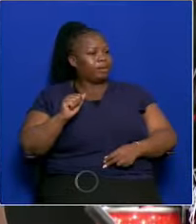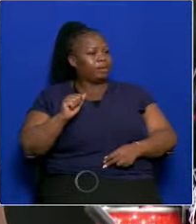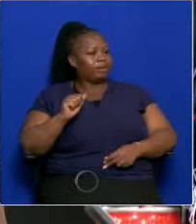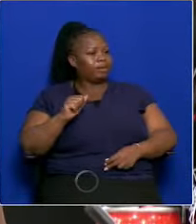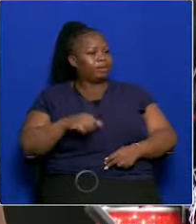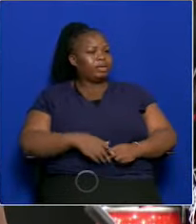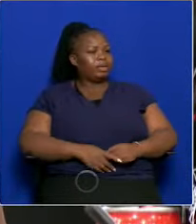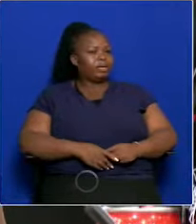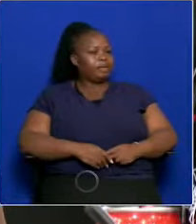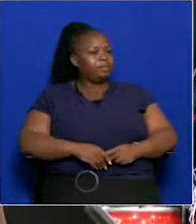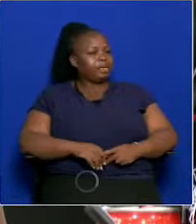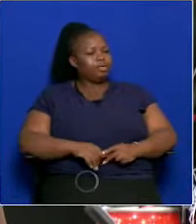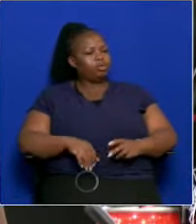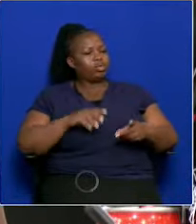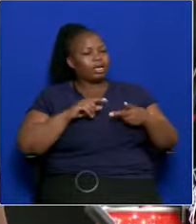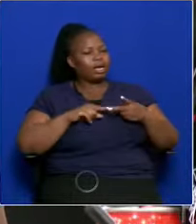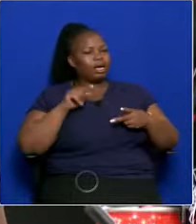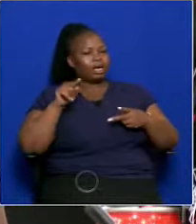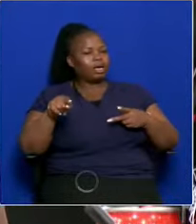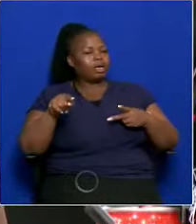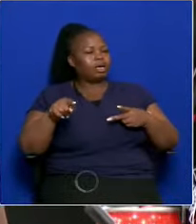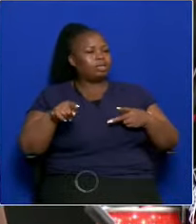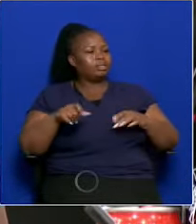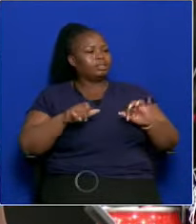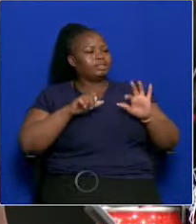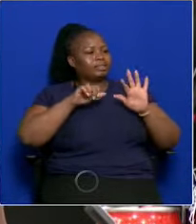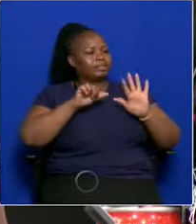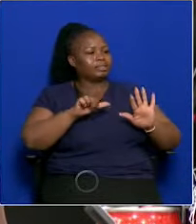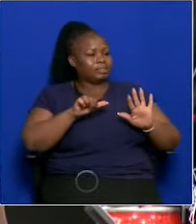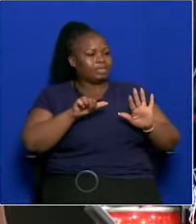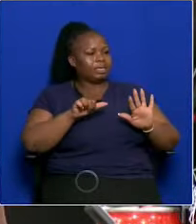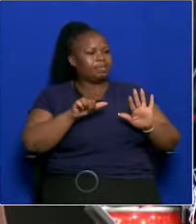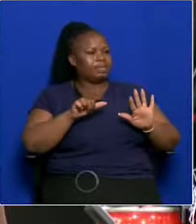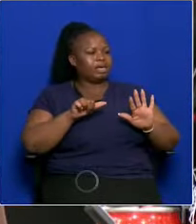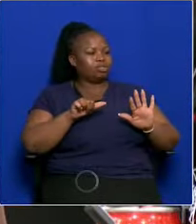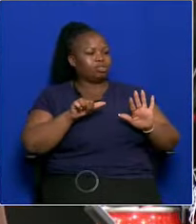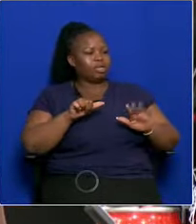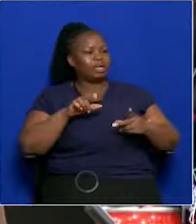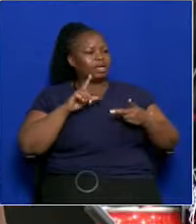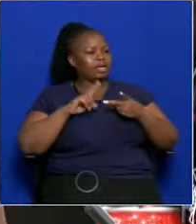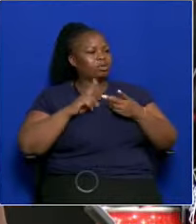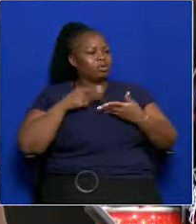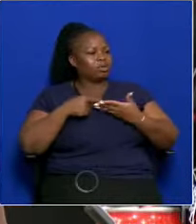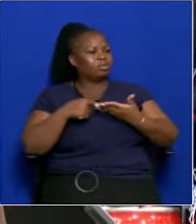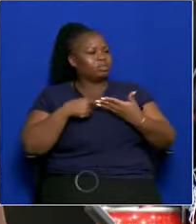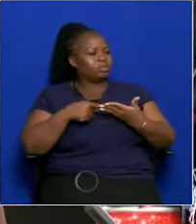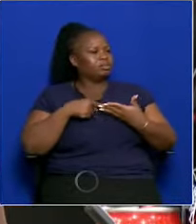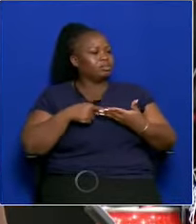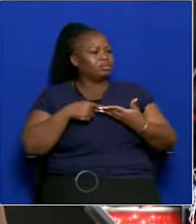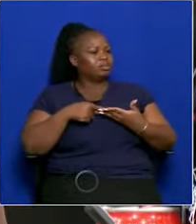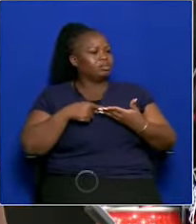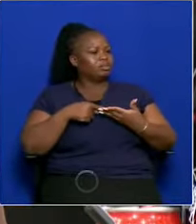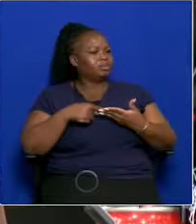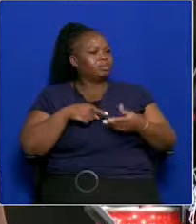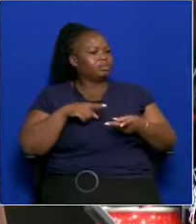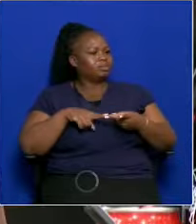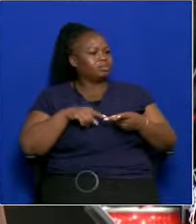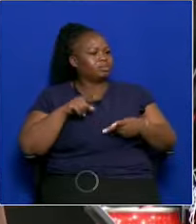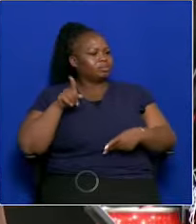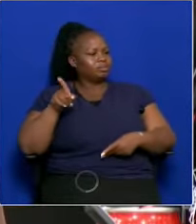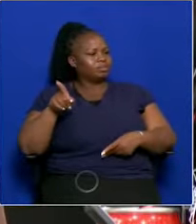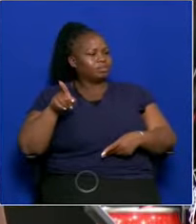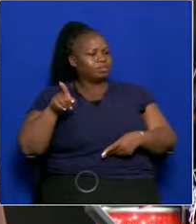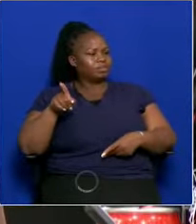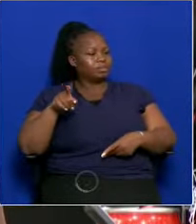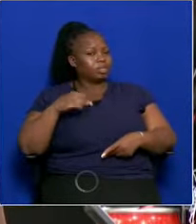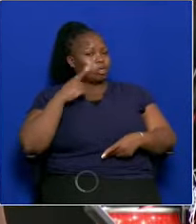the 16th of December, where you were discussing in part the operations that witness A,